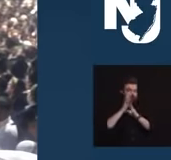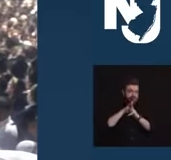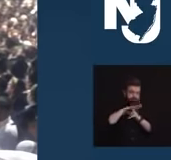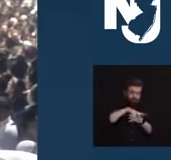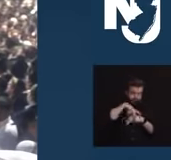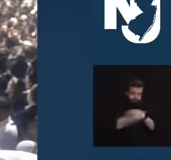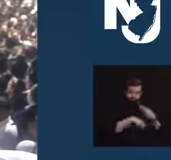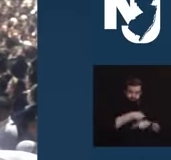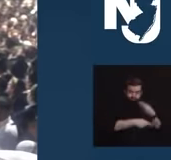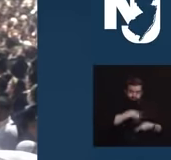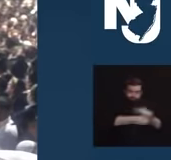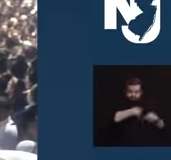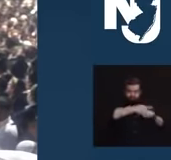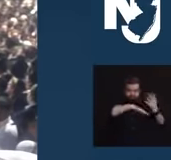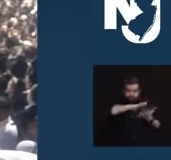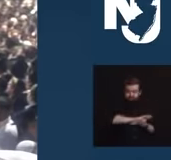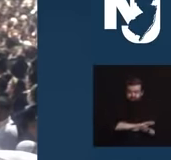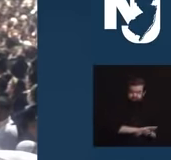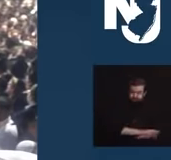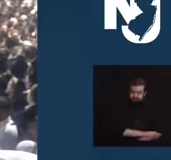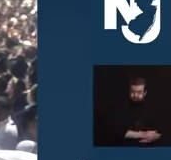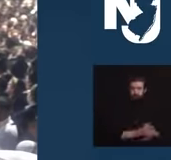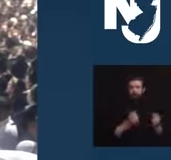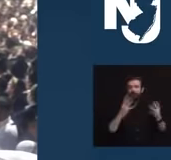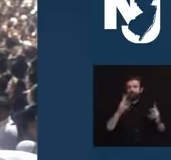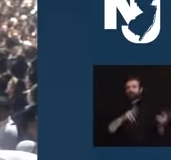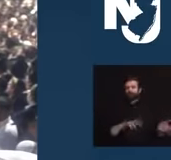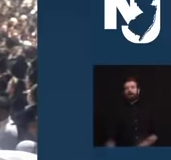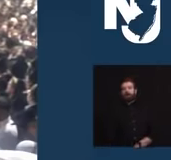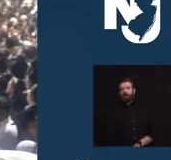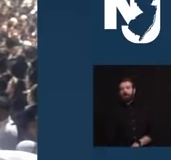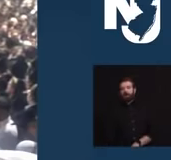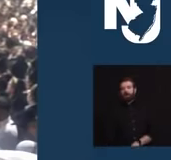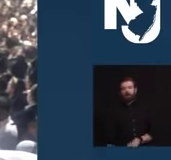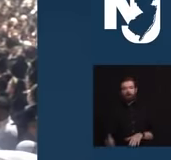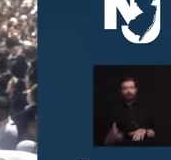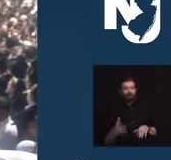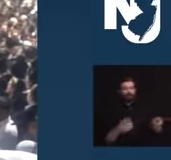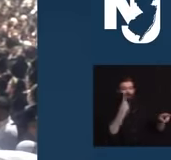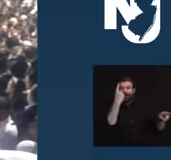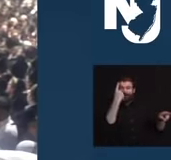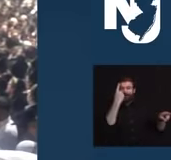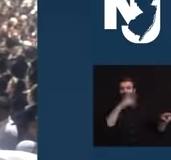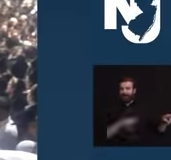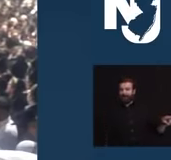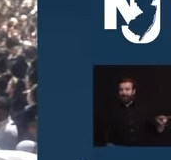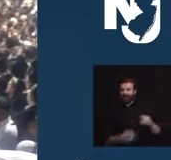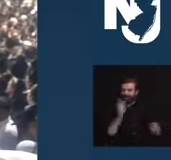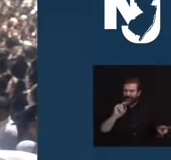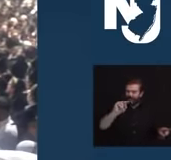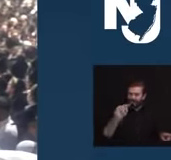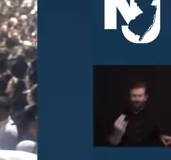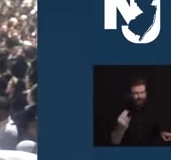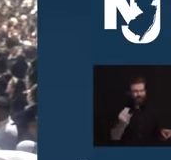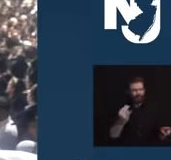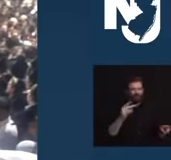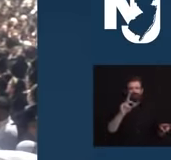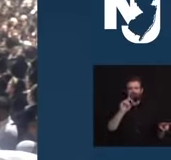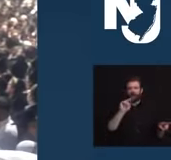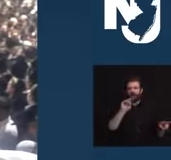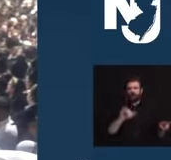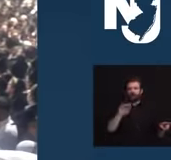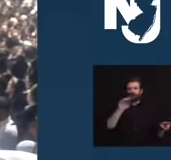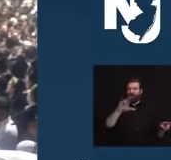who lost their lives was a fellow New Jerseyan, this guy, 19-year-old Donnie Morris of Bergenfield. We send